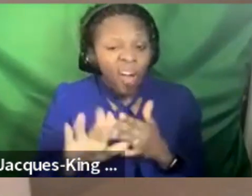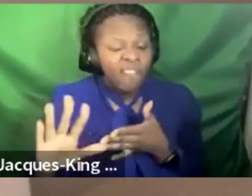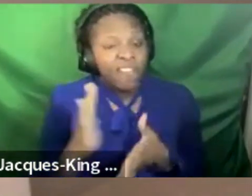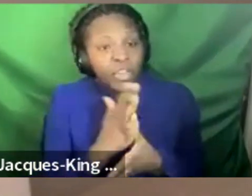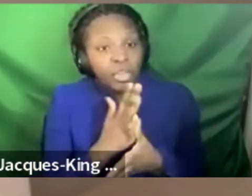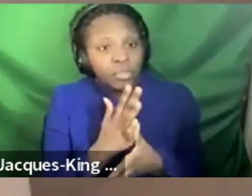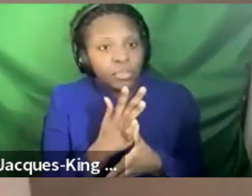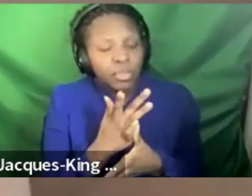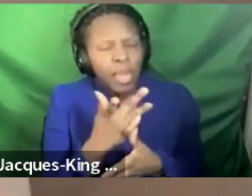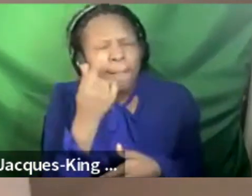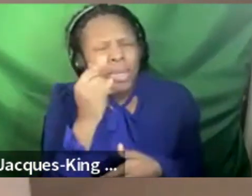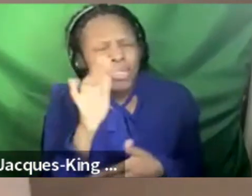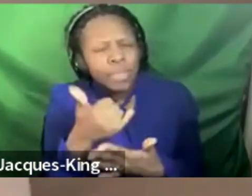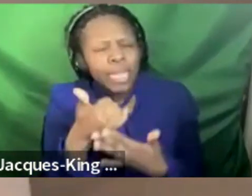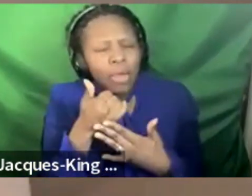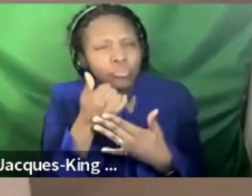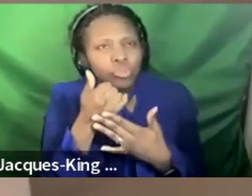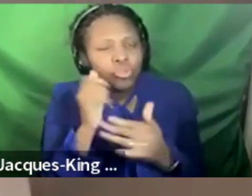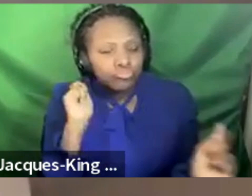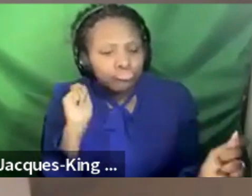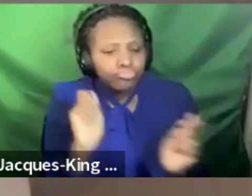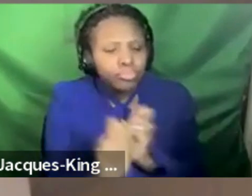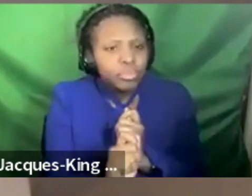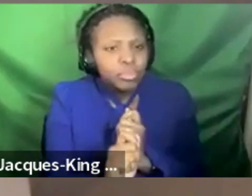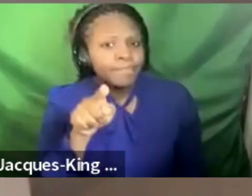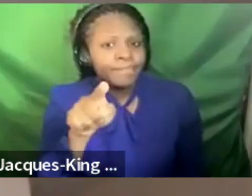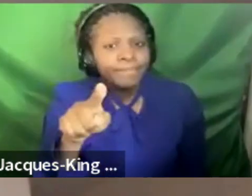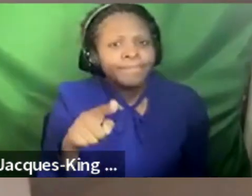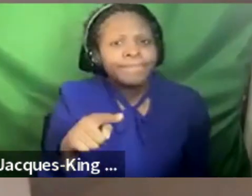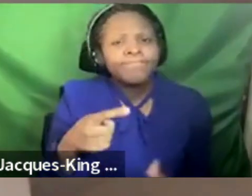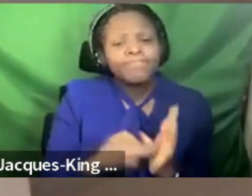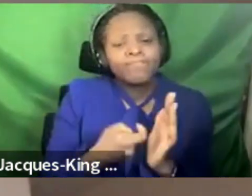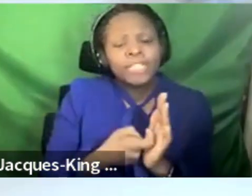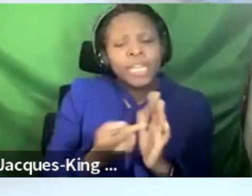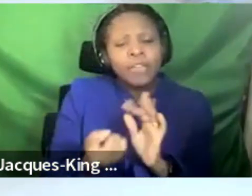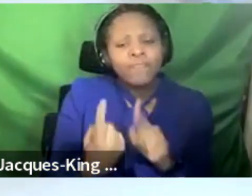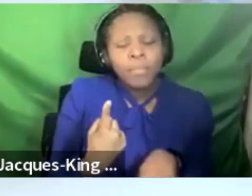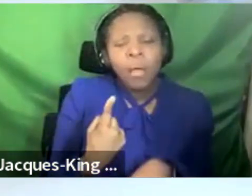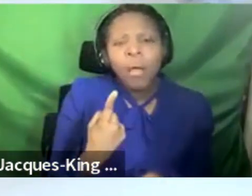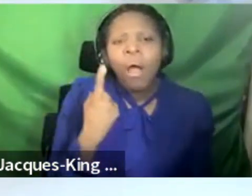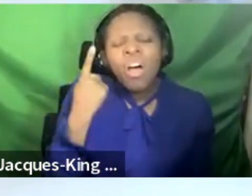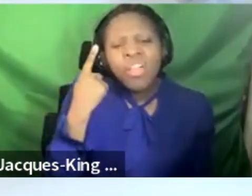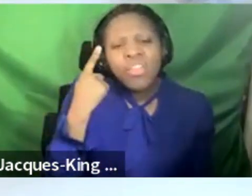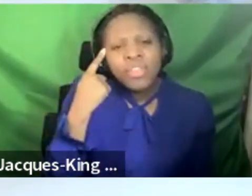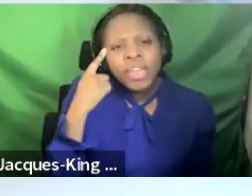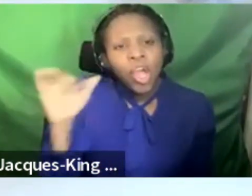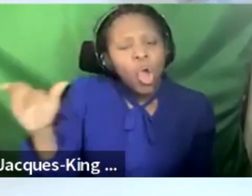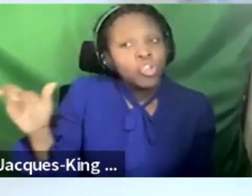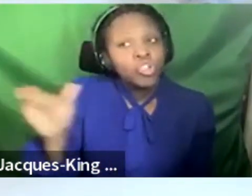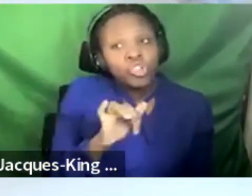first, which might help to transform into her shoes. Oh, that's really interesting.